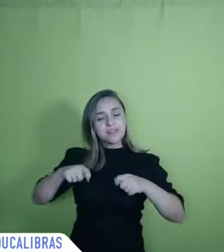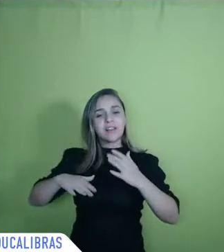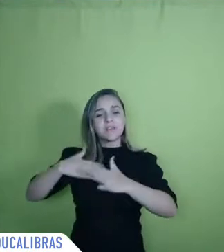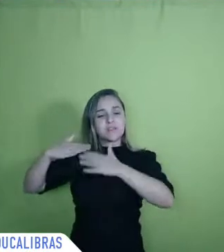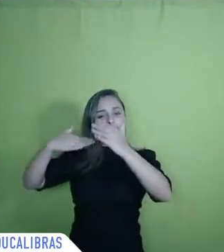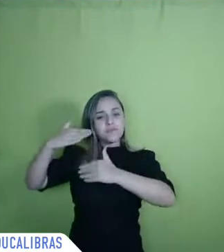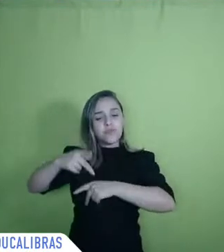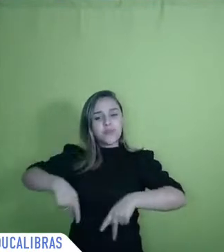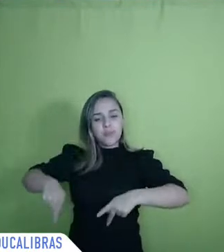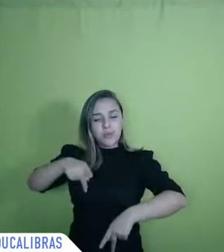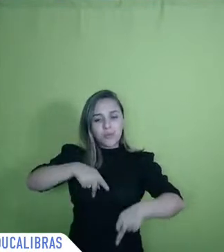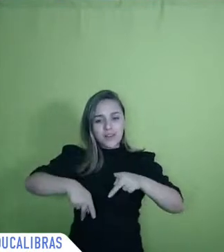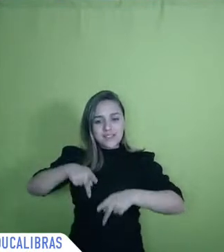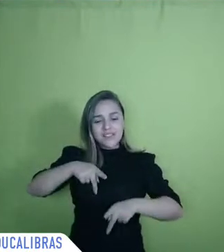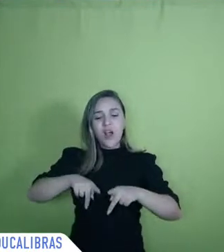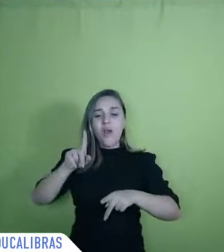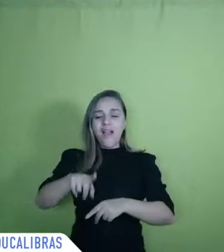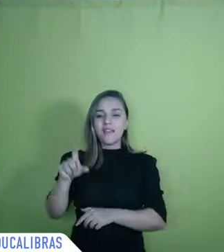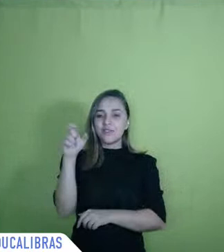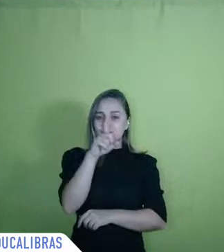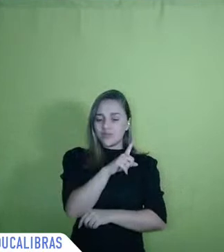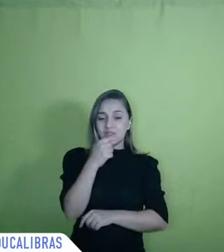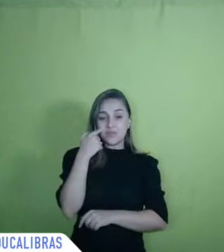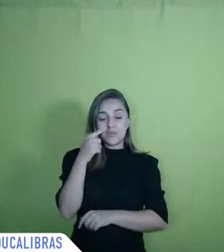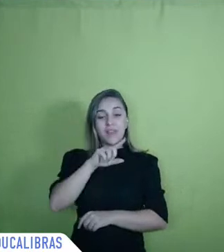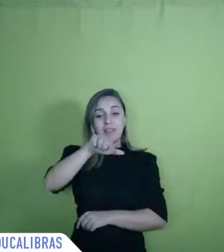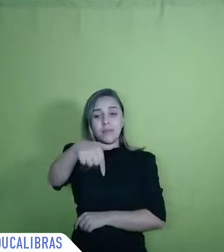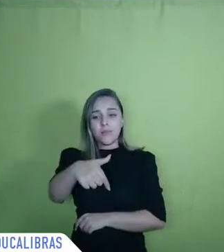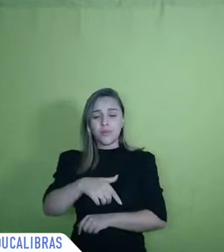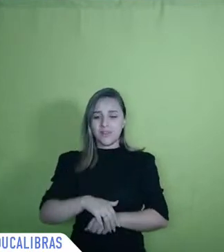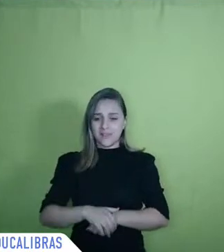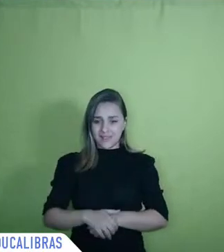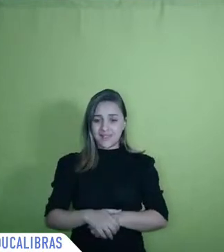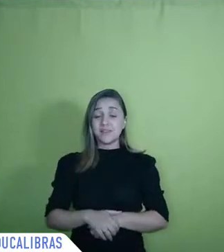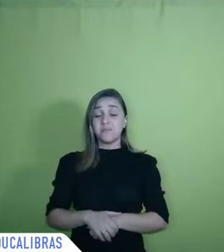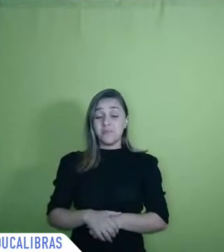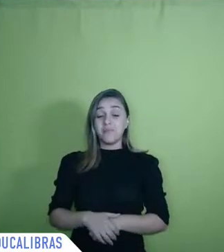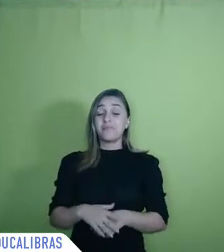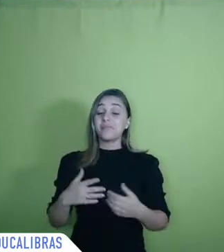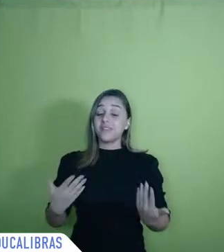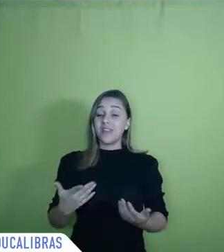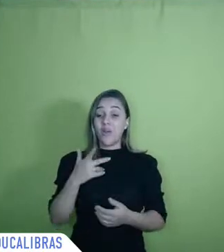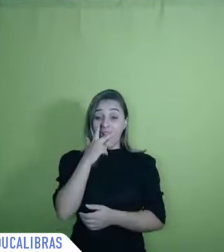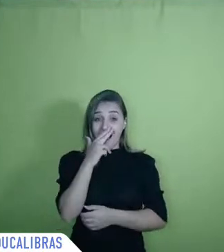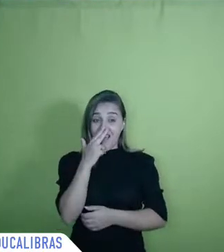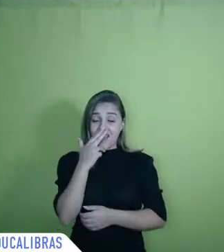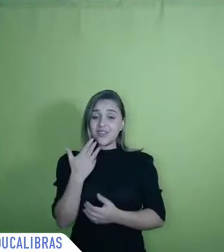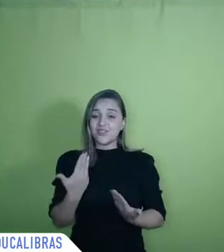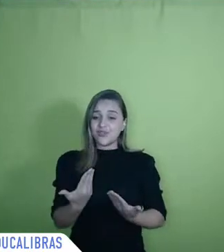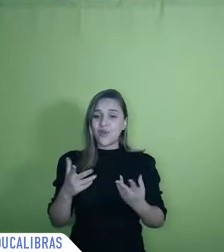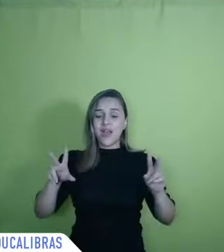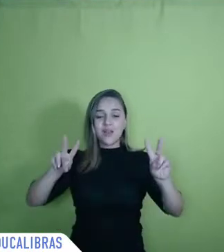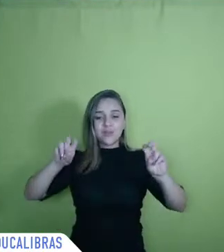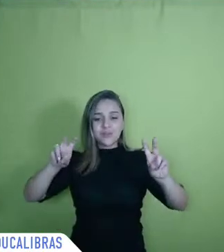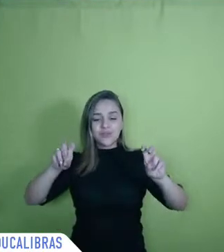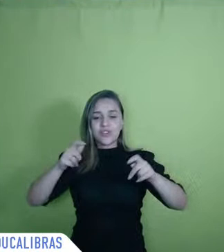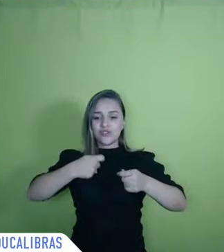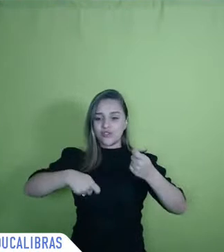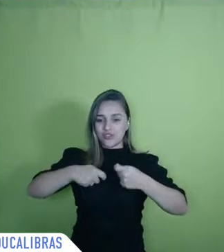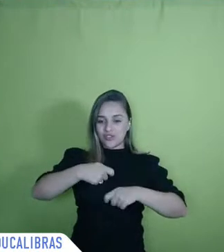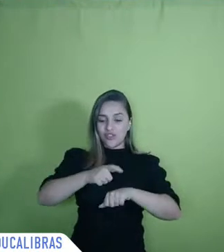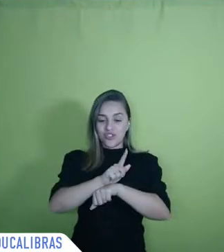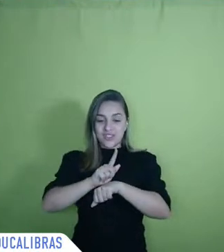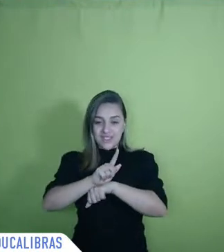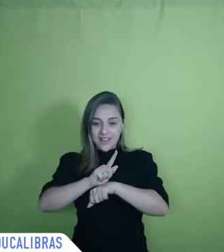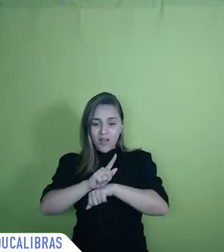more you flatten the capacity of the people to develop themselves, the harder it is for you to rescue that person back